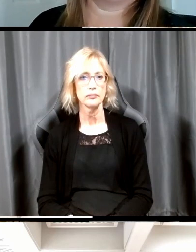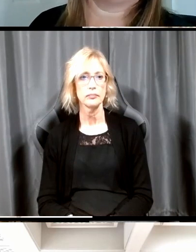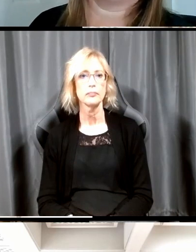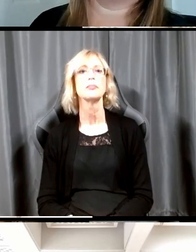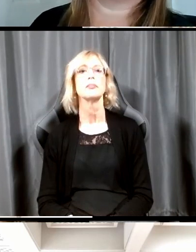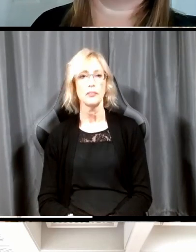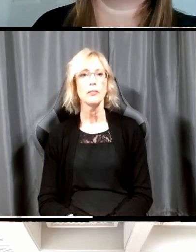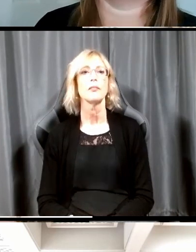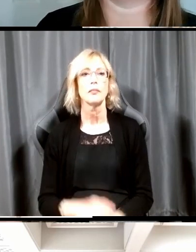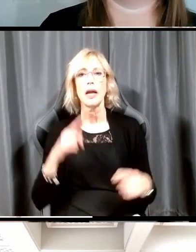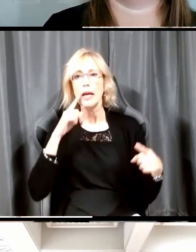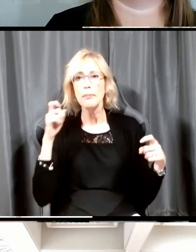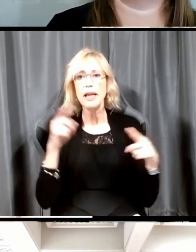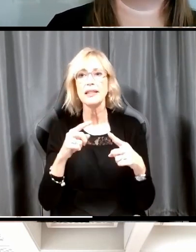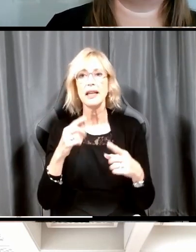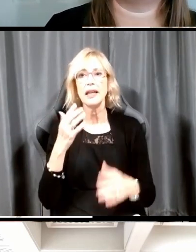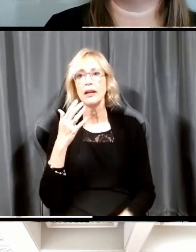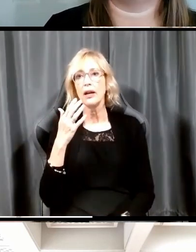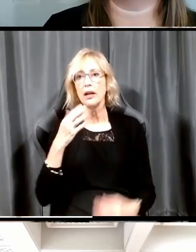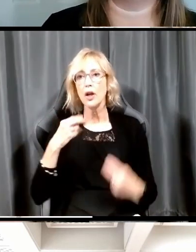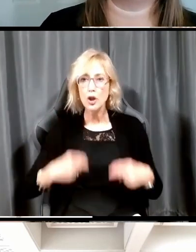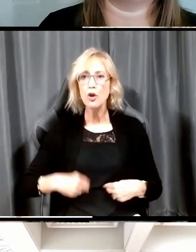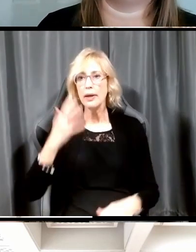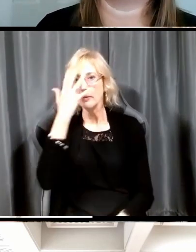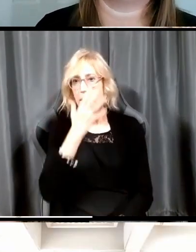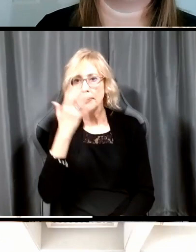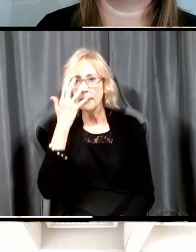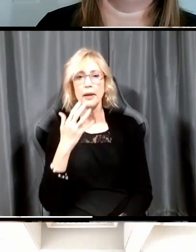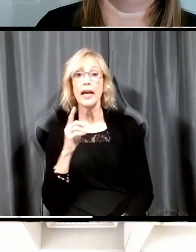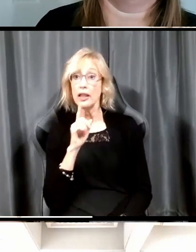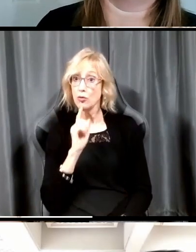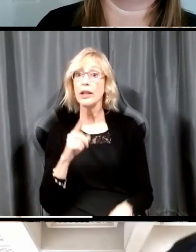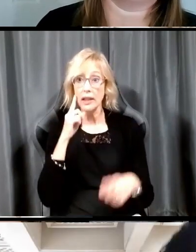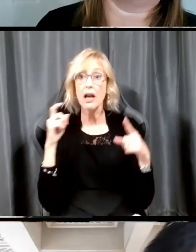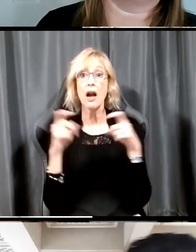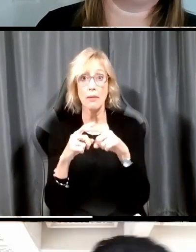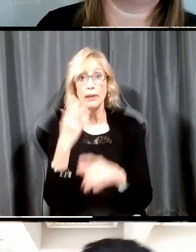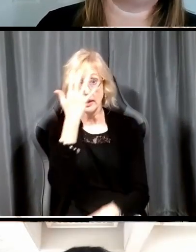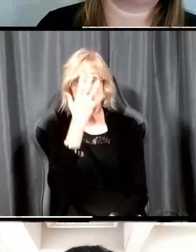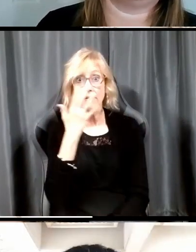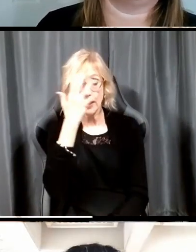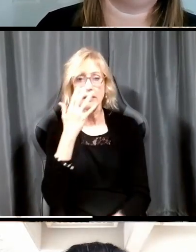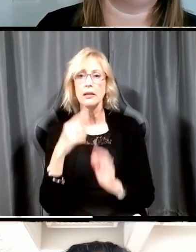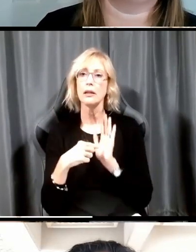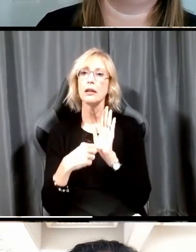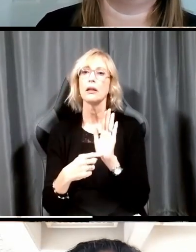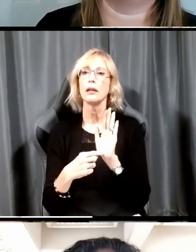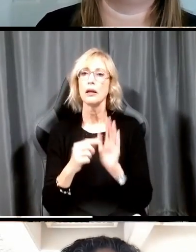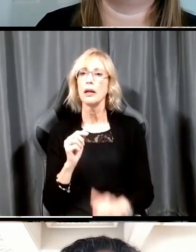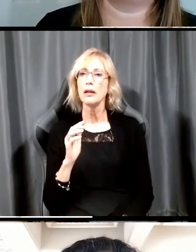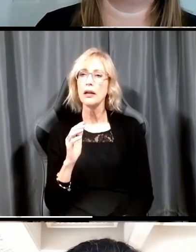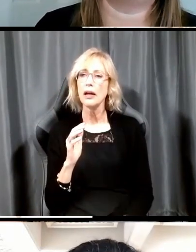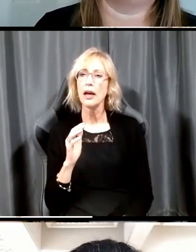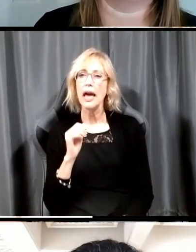Complexity of visual elements of human faces. Again, we talked about how complex the human face is. It often demonstrates unusual